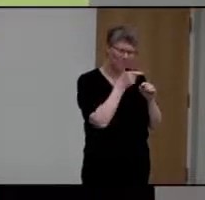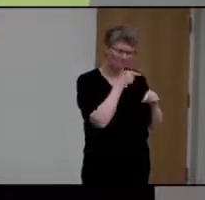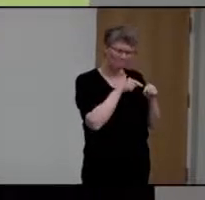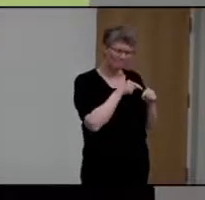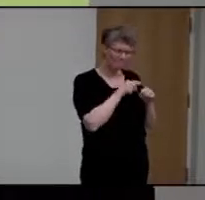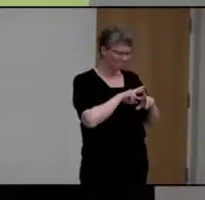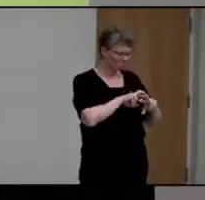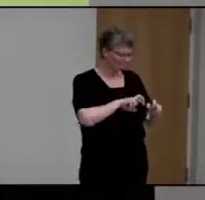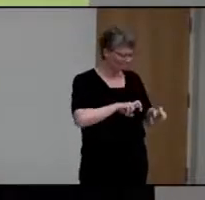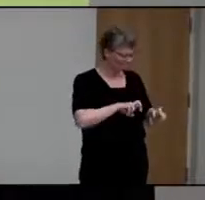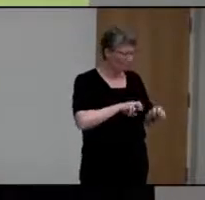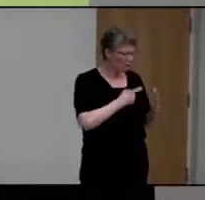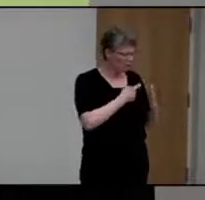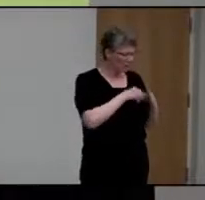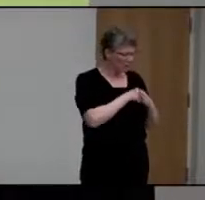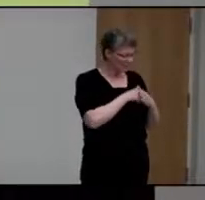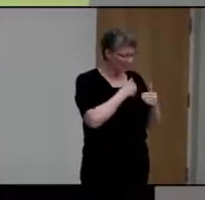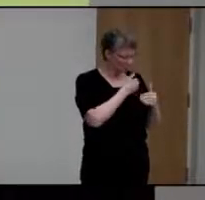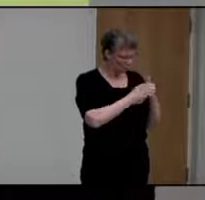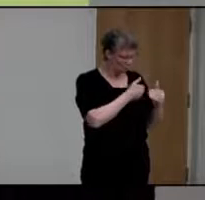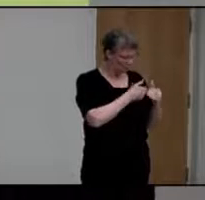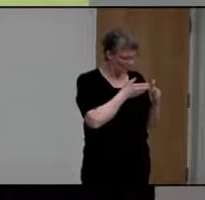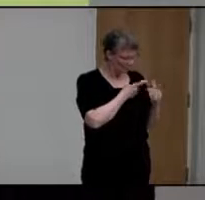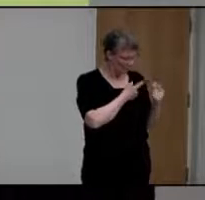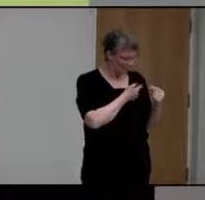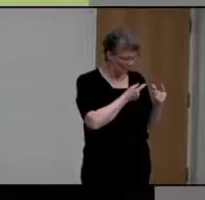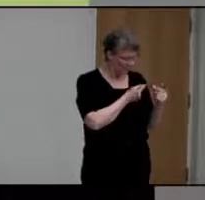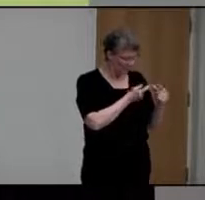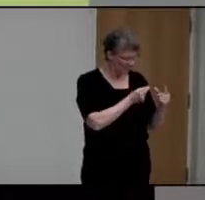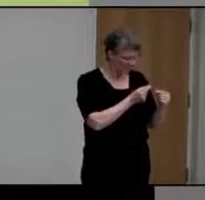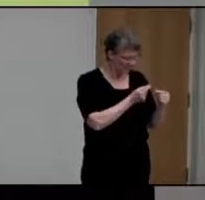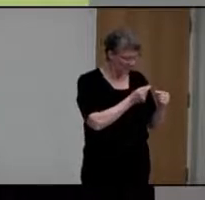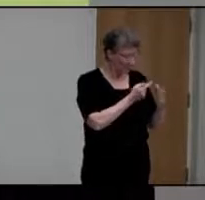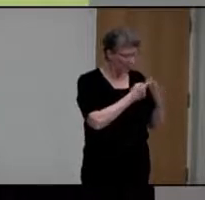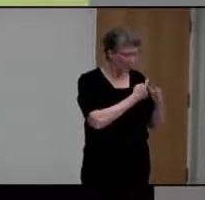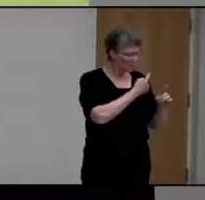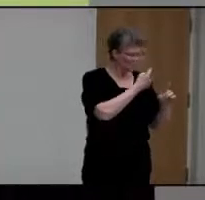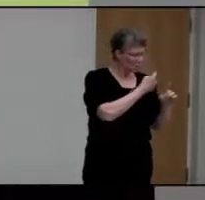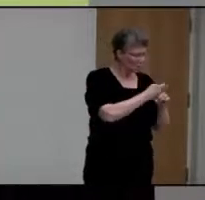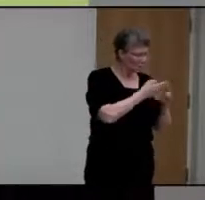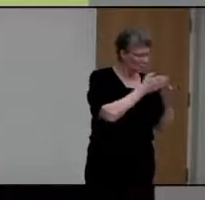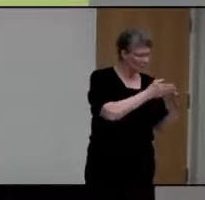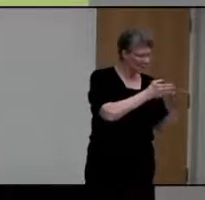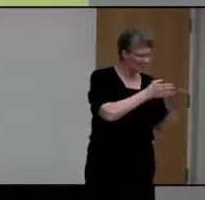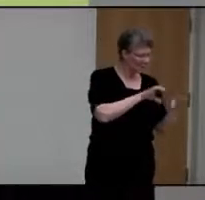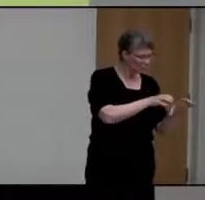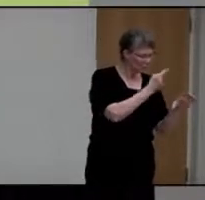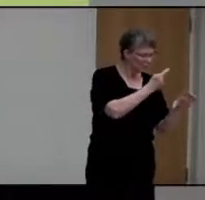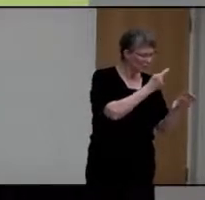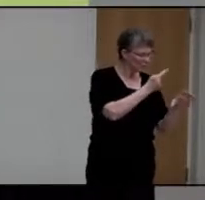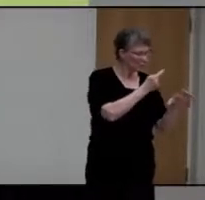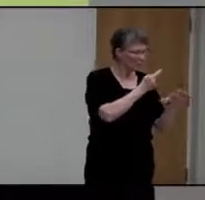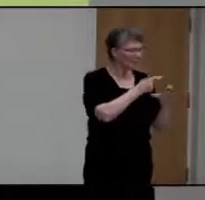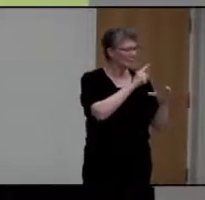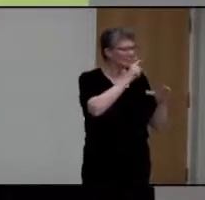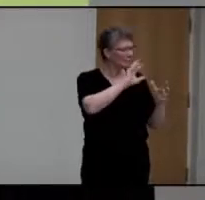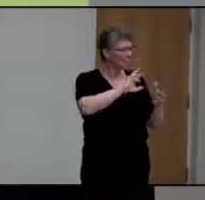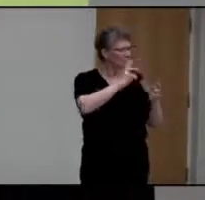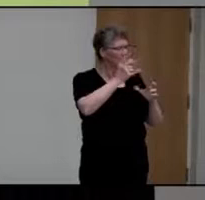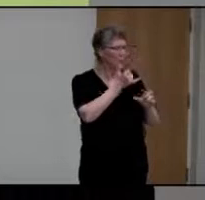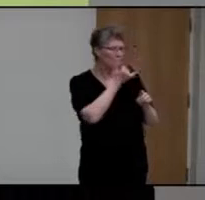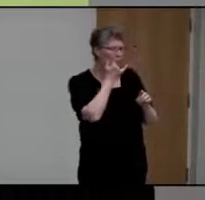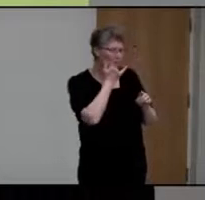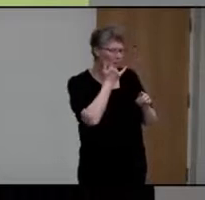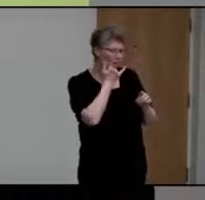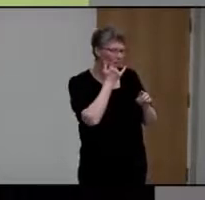did is exceptional from the right way of doing things. And by learning these exceptions, you build a better model for how to act. And in my case,